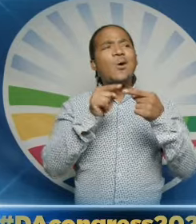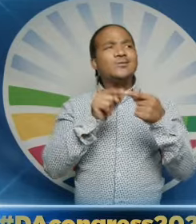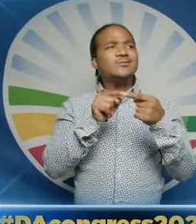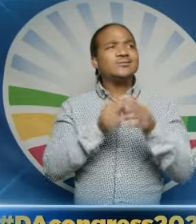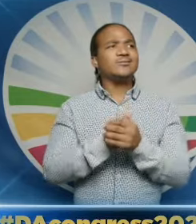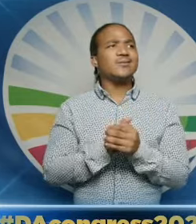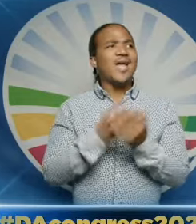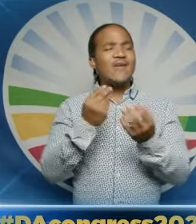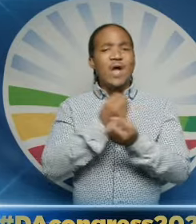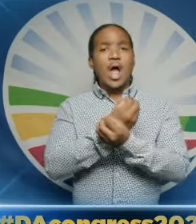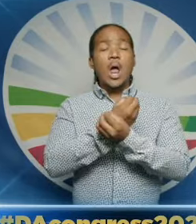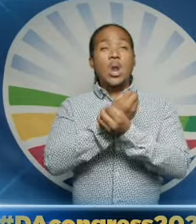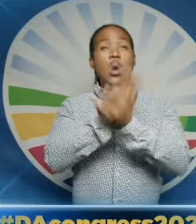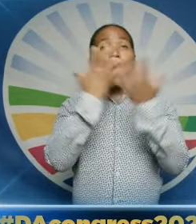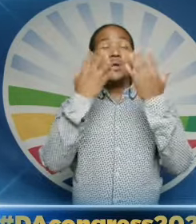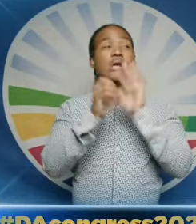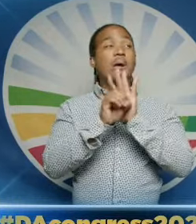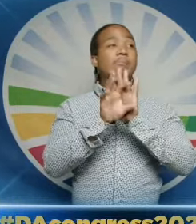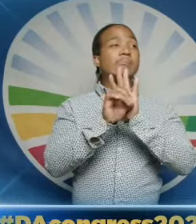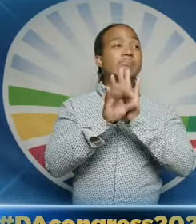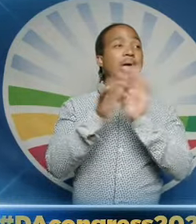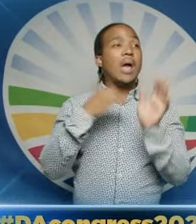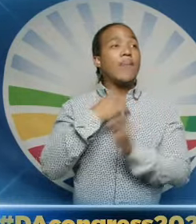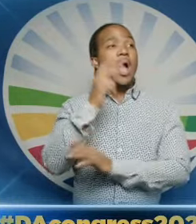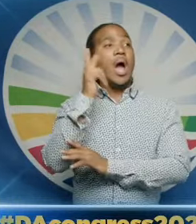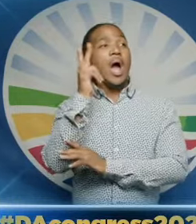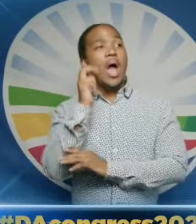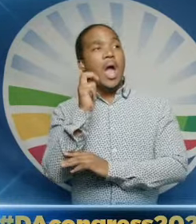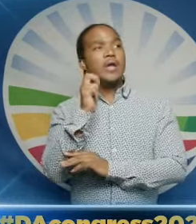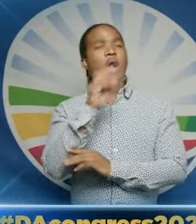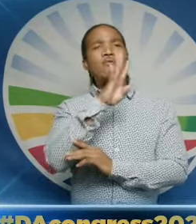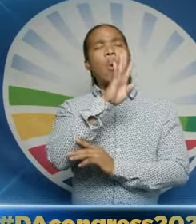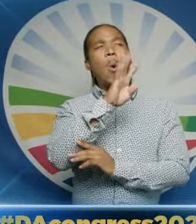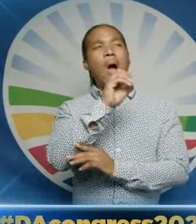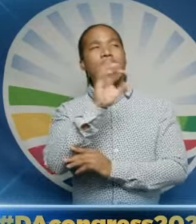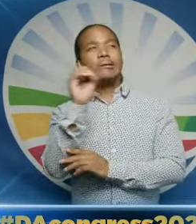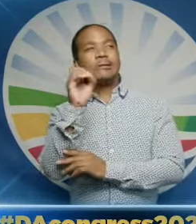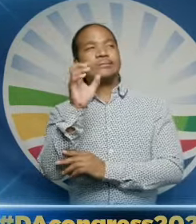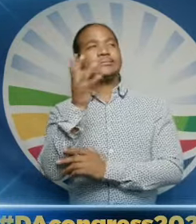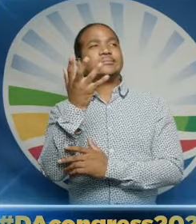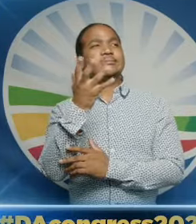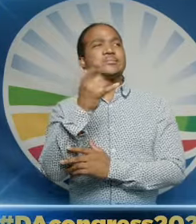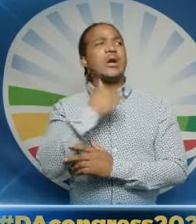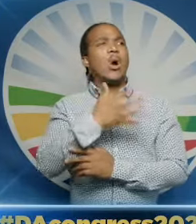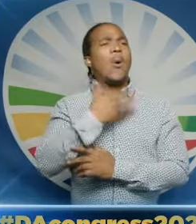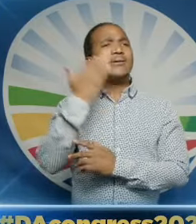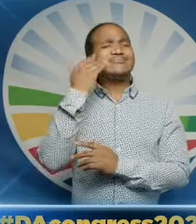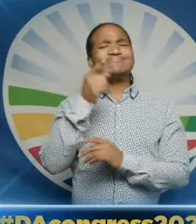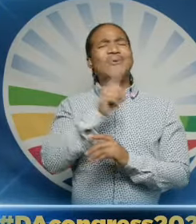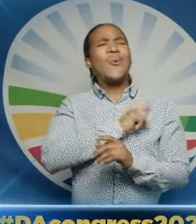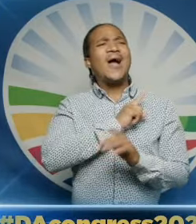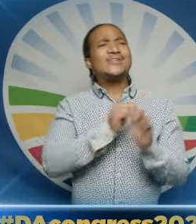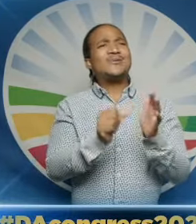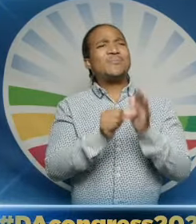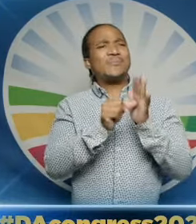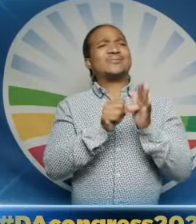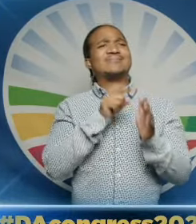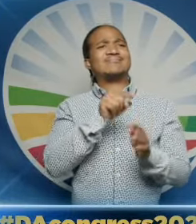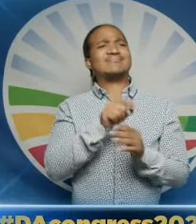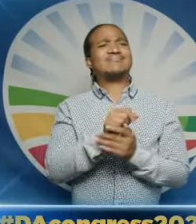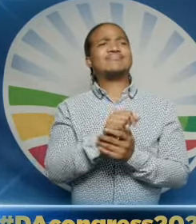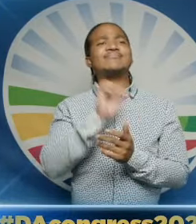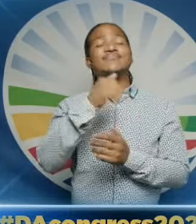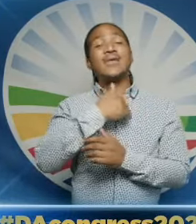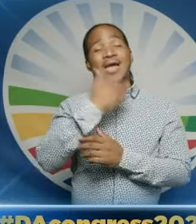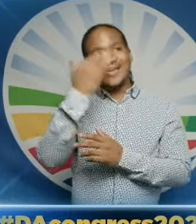a large media contingent here. I heard a figure of over 400. Why is this significant? Look, I think there's